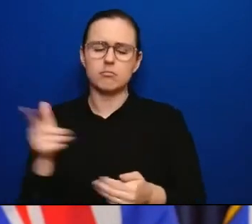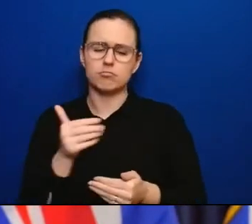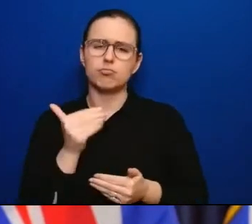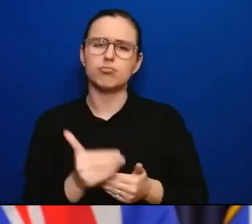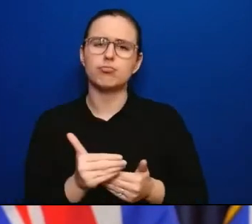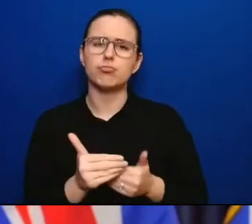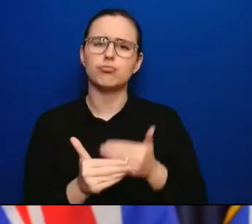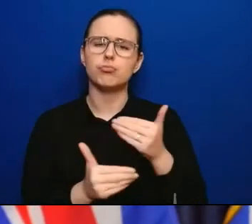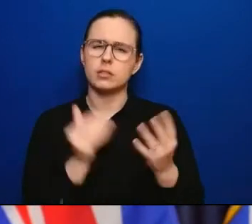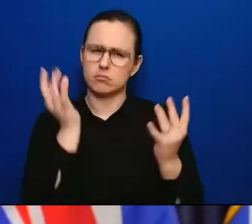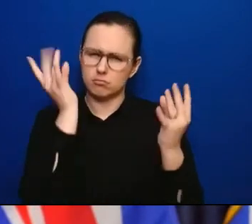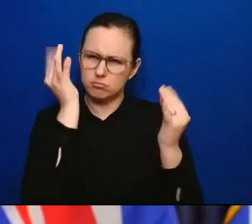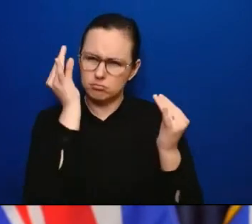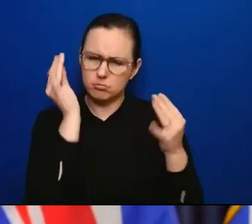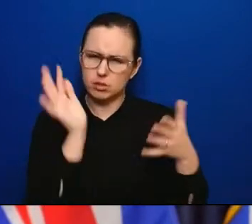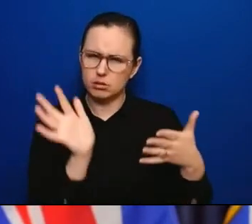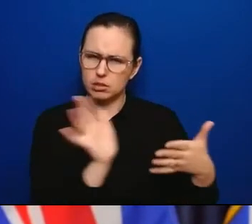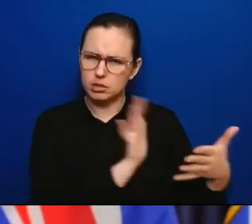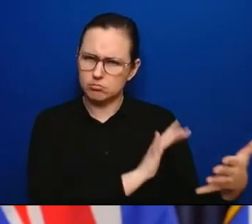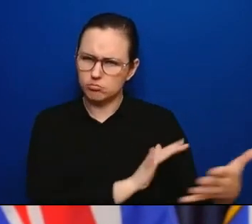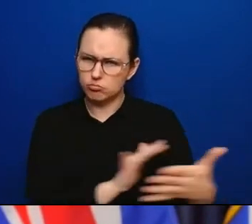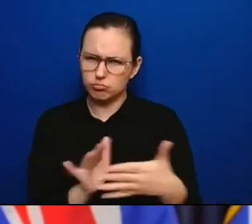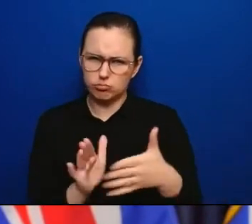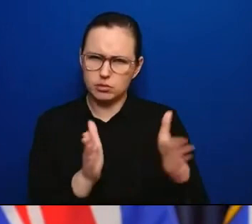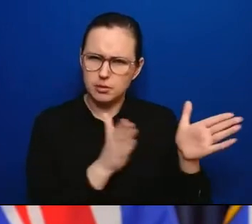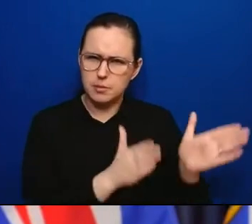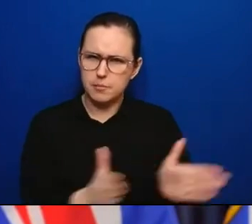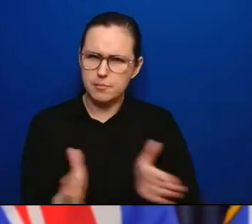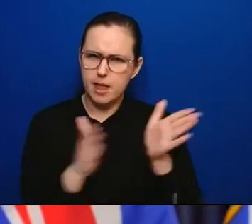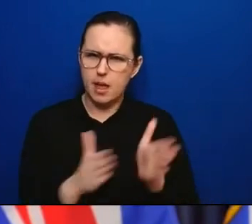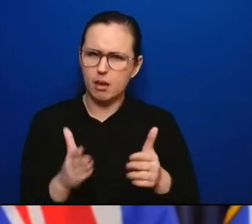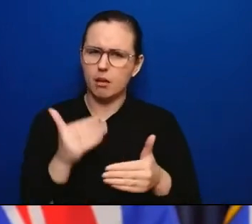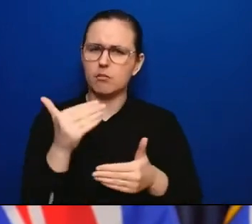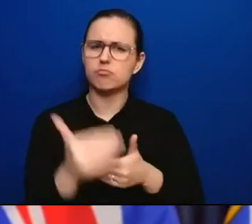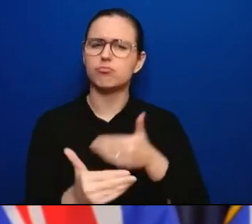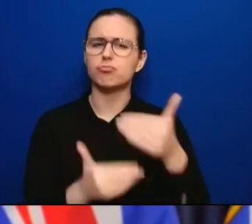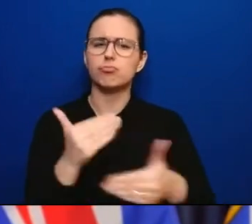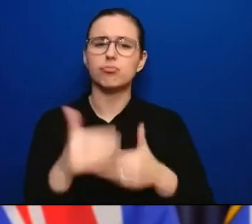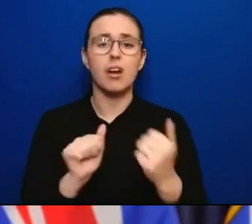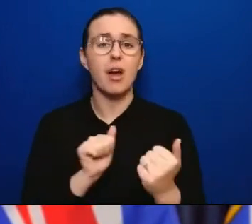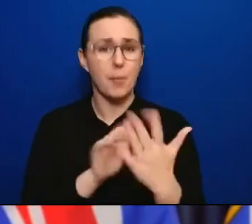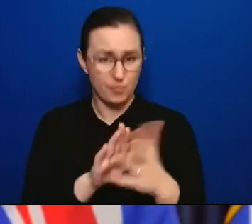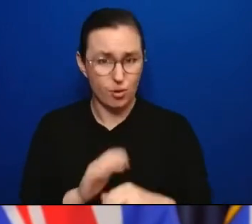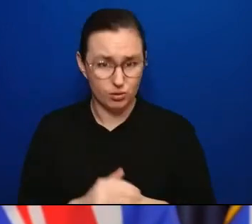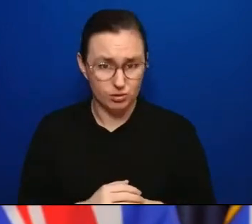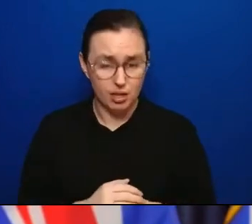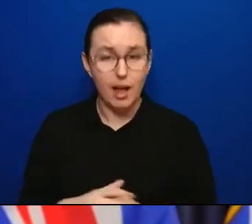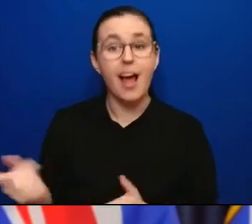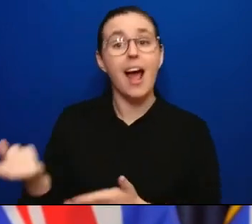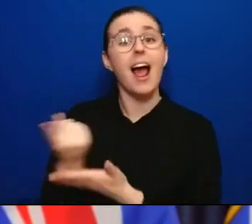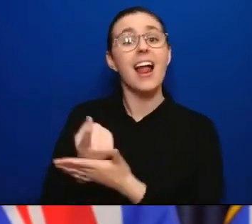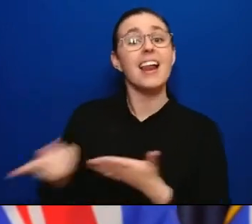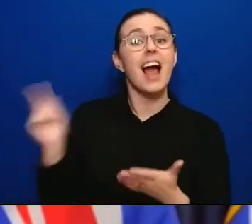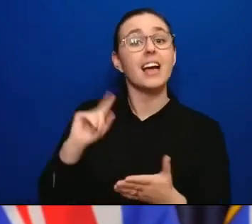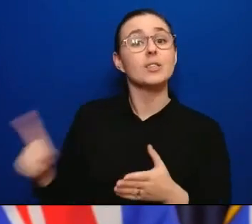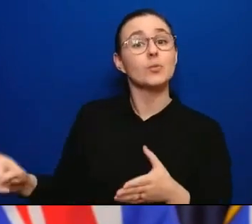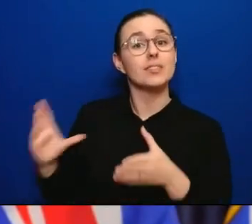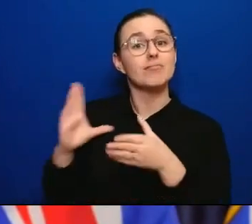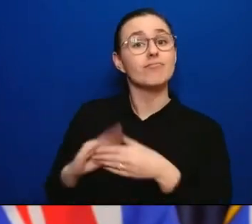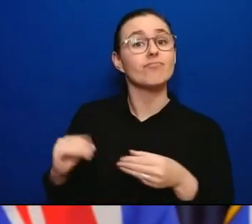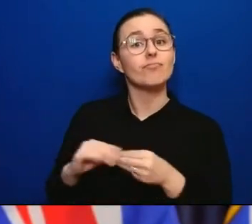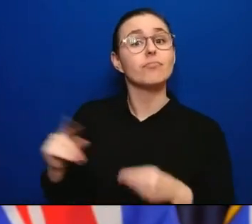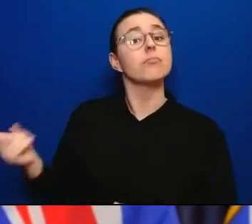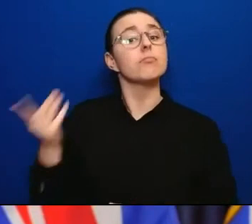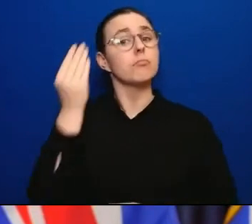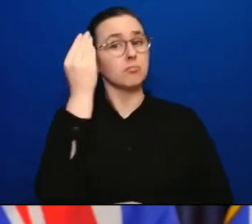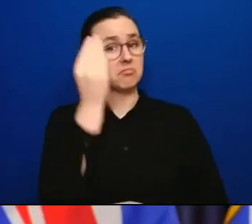week, Dr. Henry talked about what people can expect around the time the orders